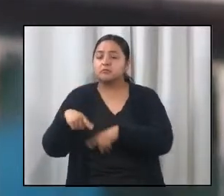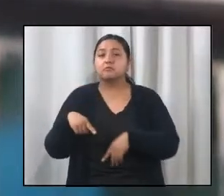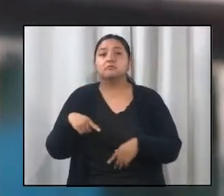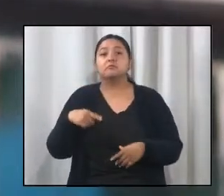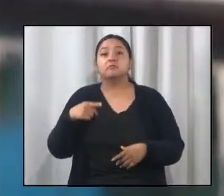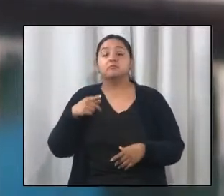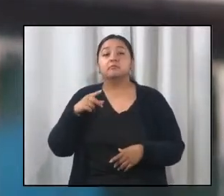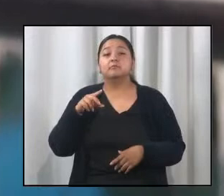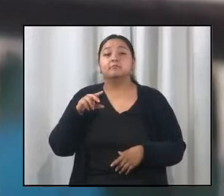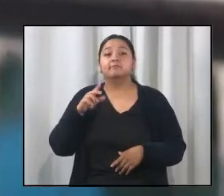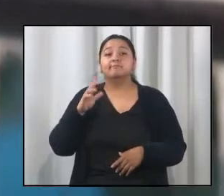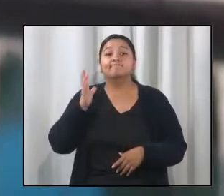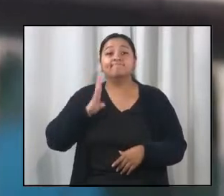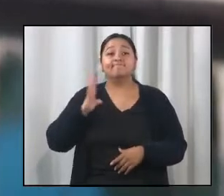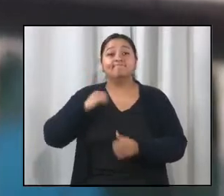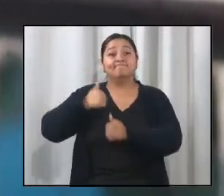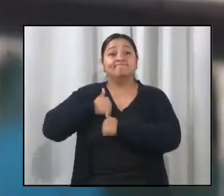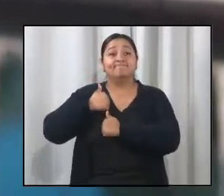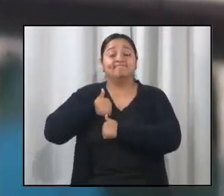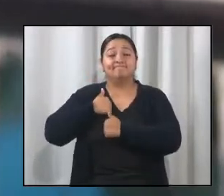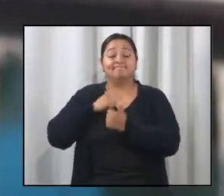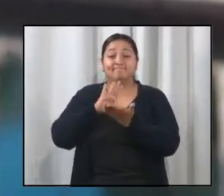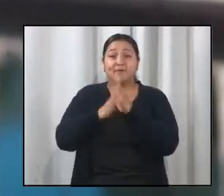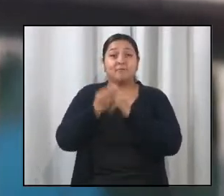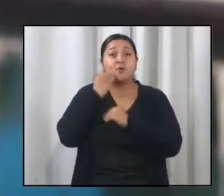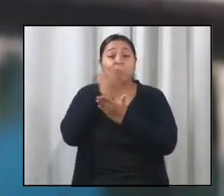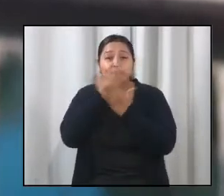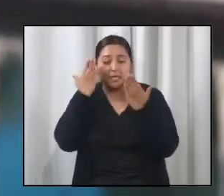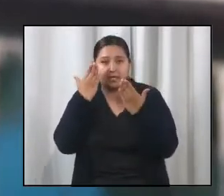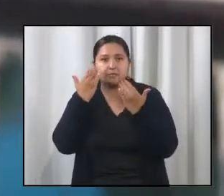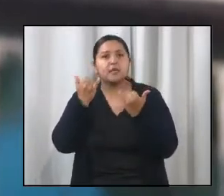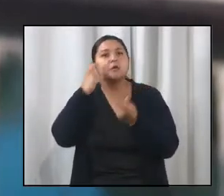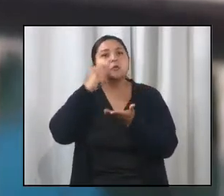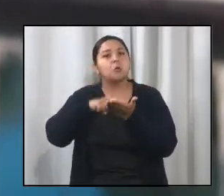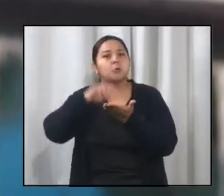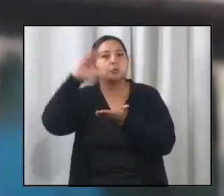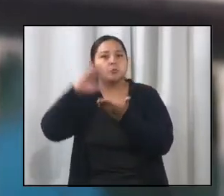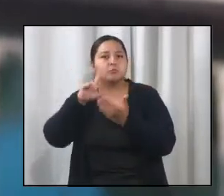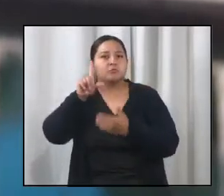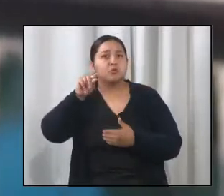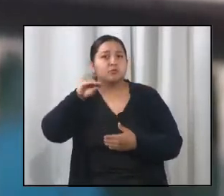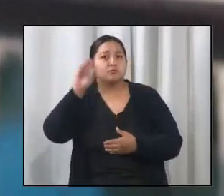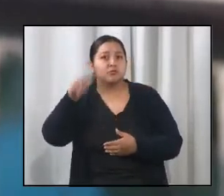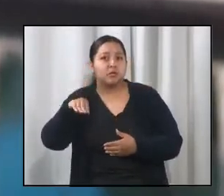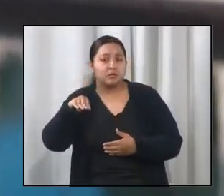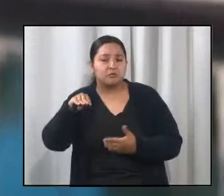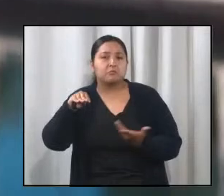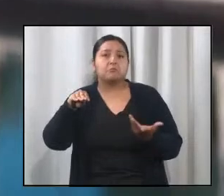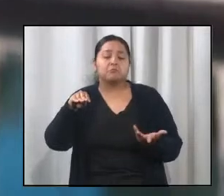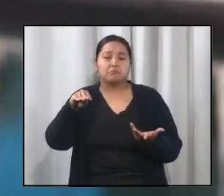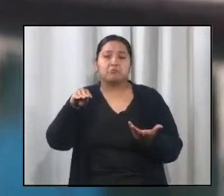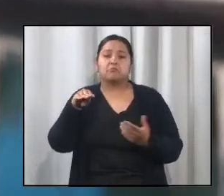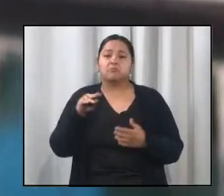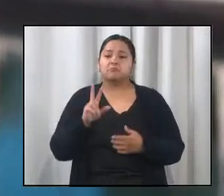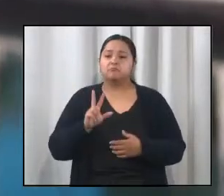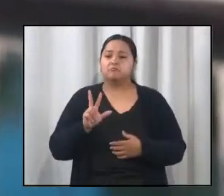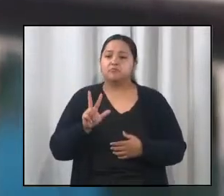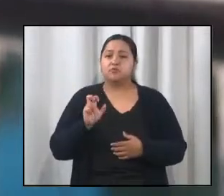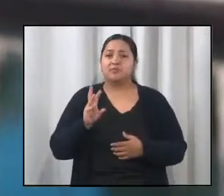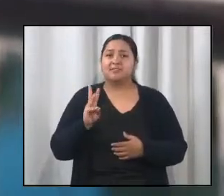veterans experiencing homelessness, going from 451 in 2022 to 361